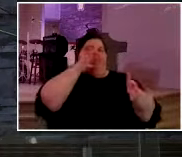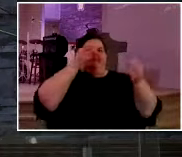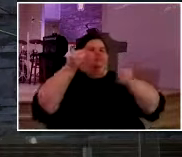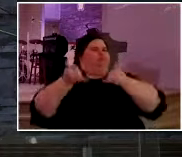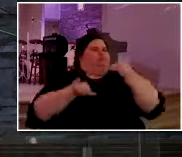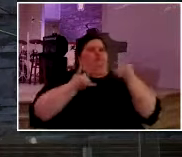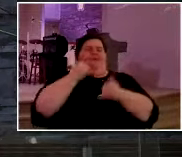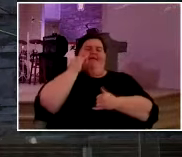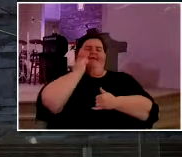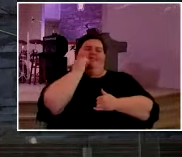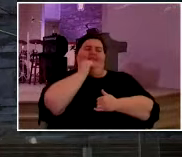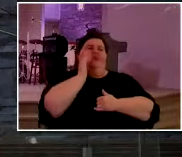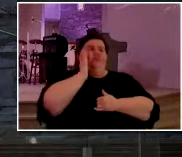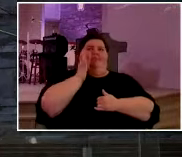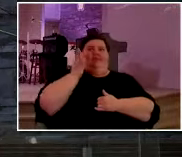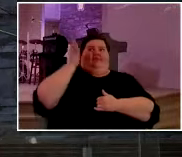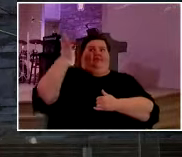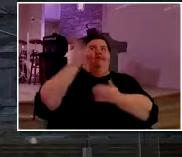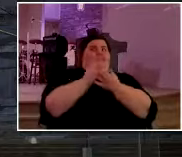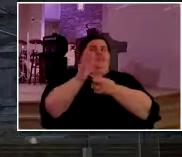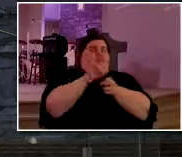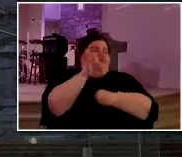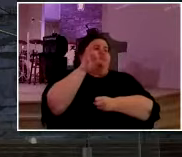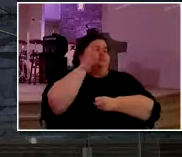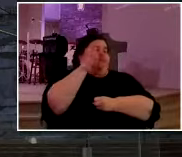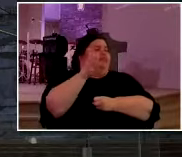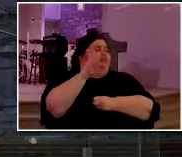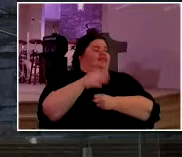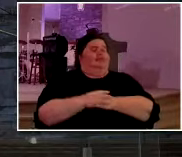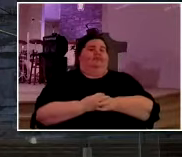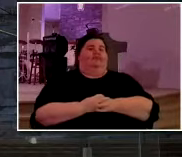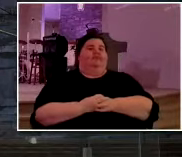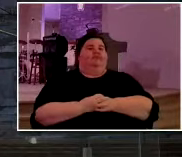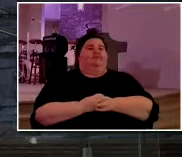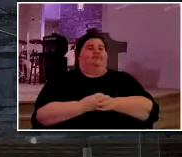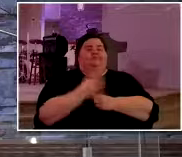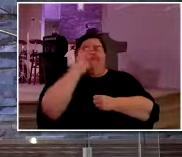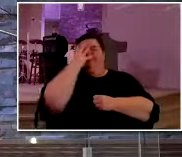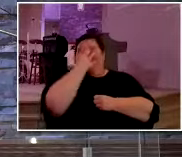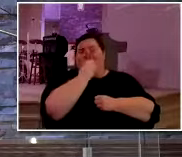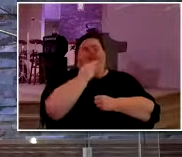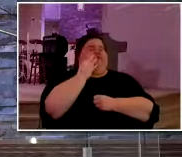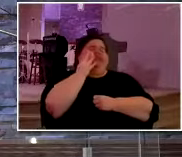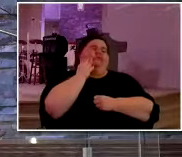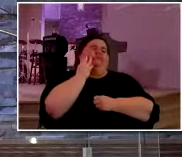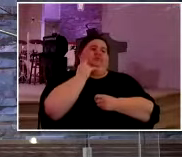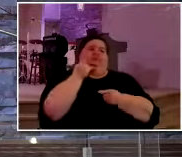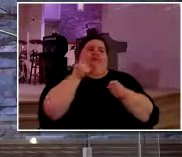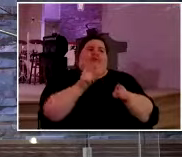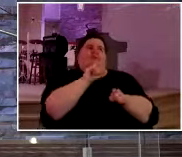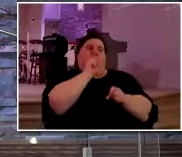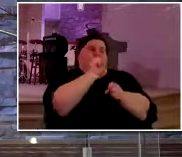every day. It's a beautiful experience that happens. You say, well, is that just for a few? No.